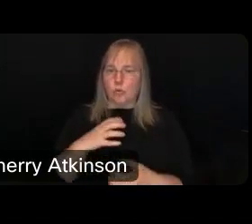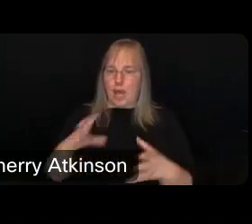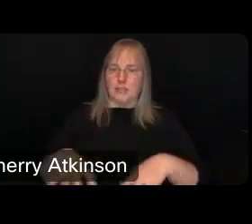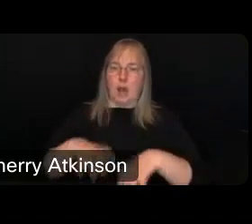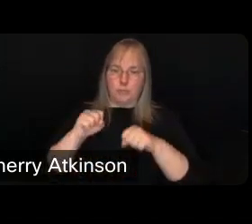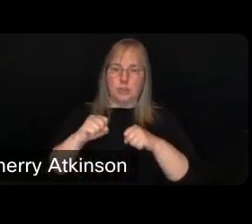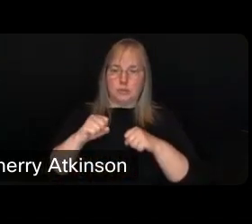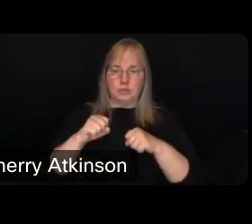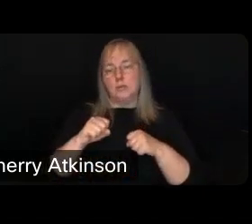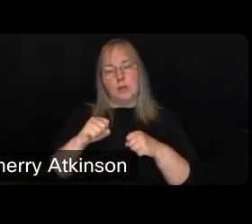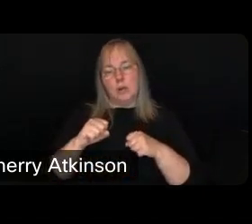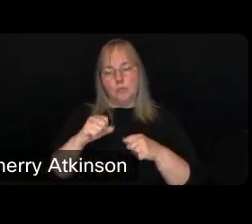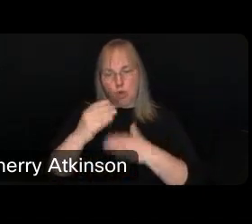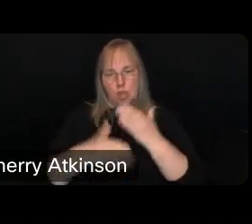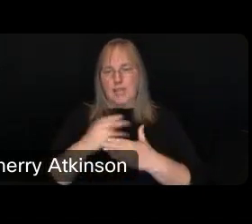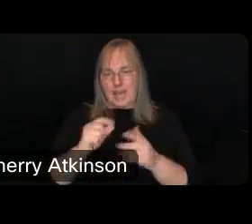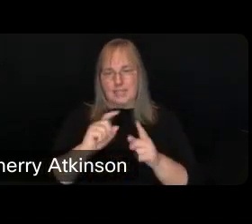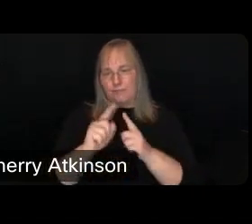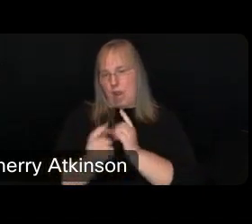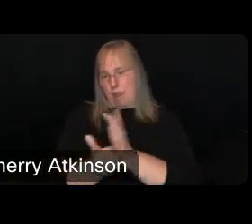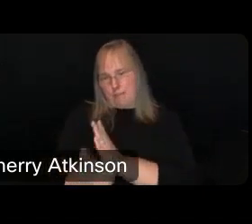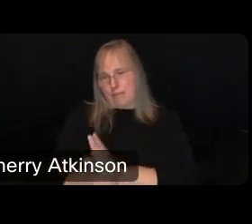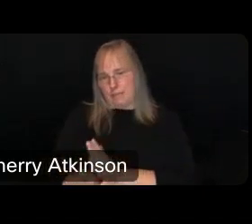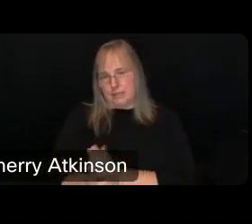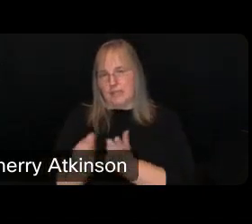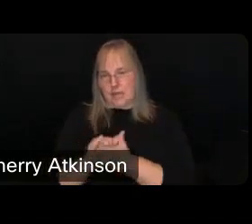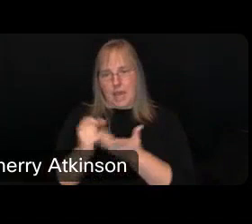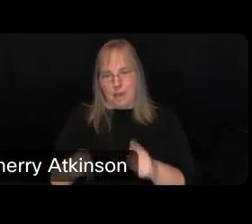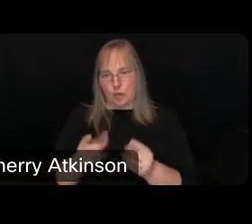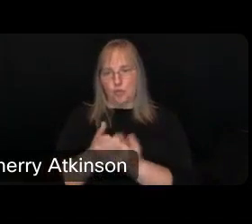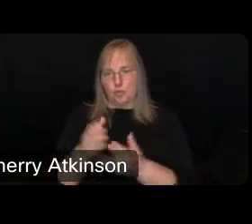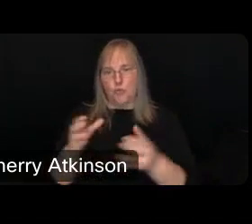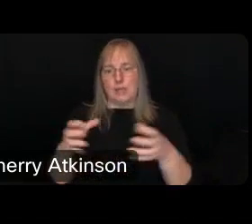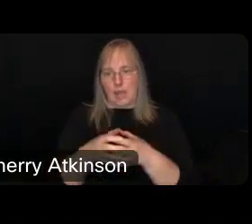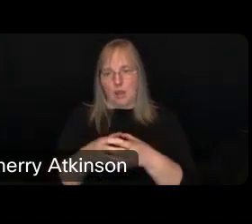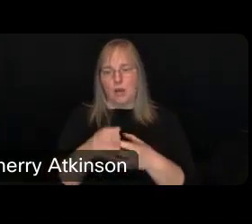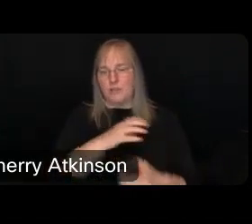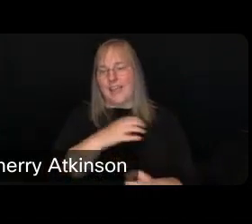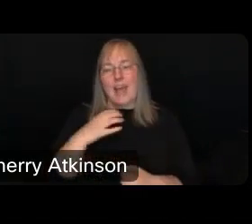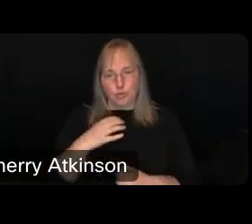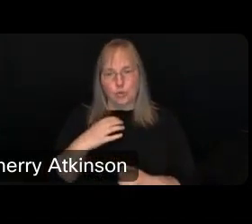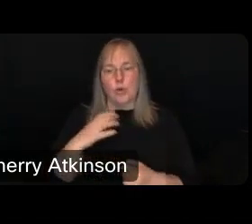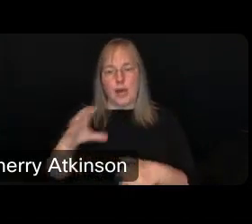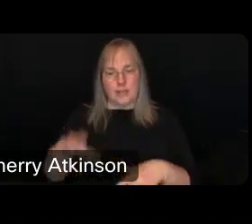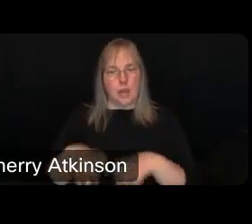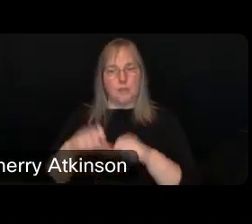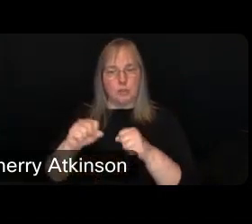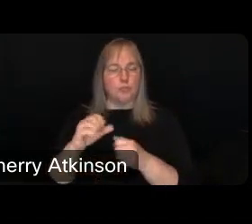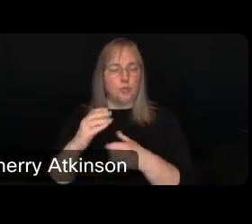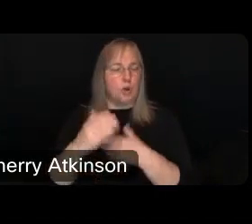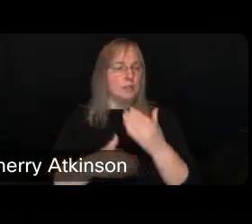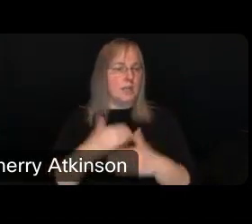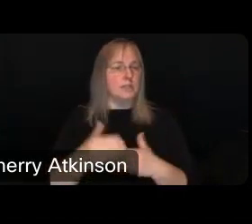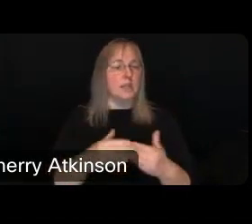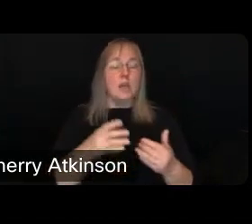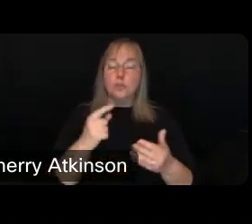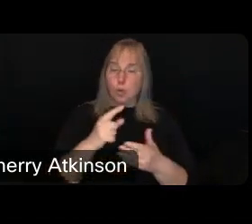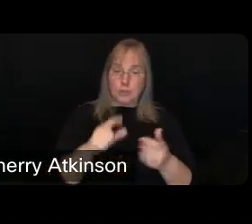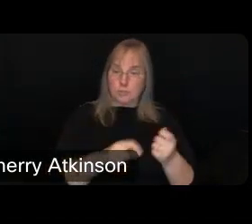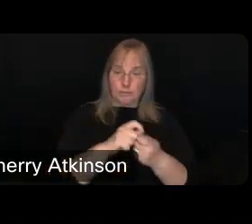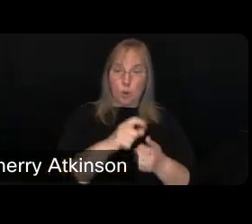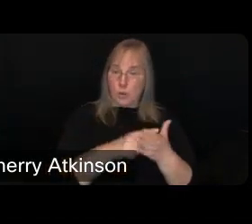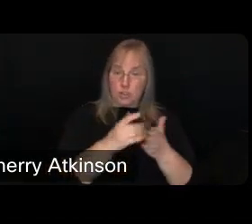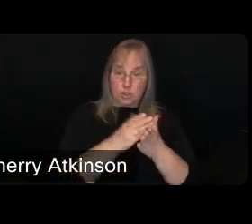amendments that occurred as a result of through the council adoption process. So specifically, what is a general plan? It is